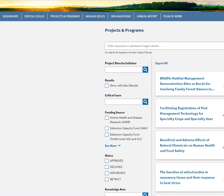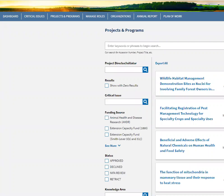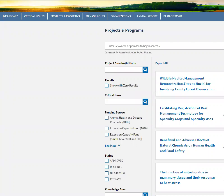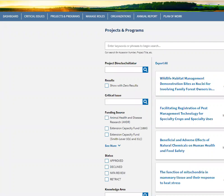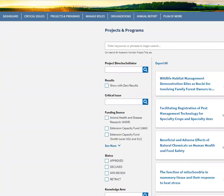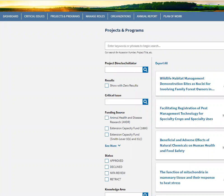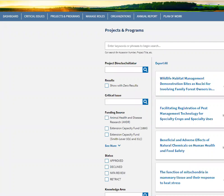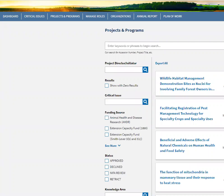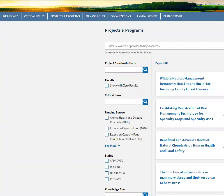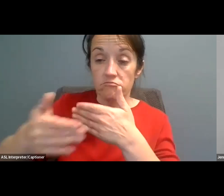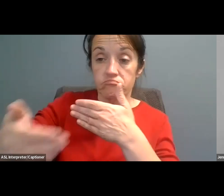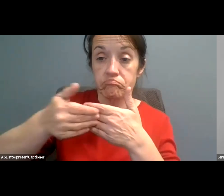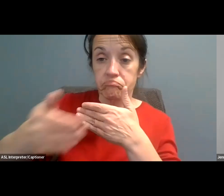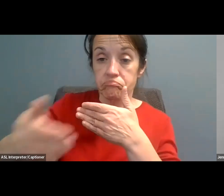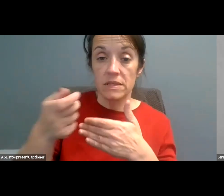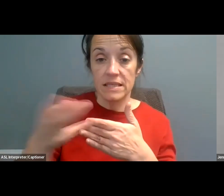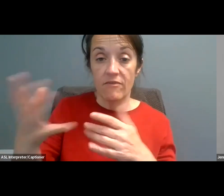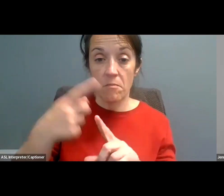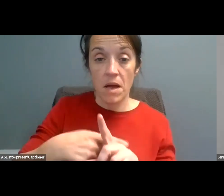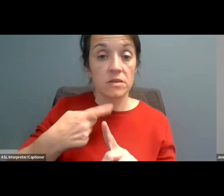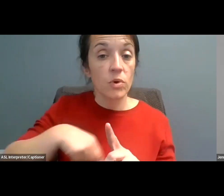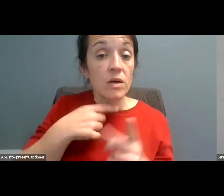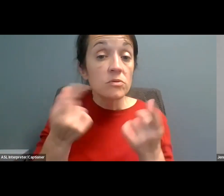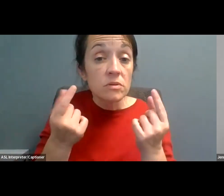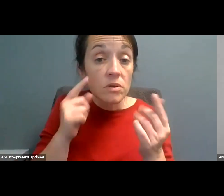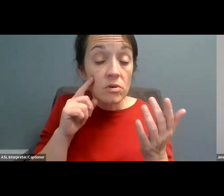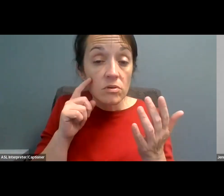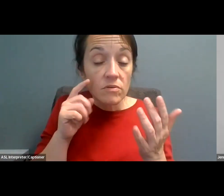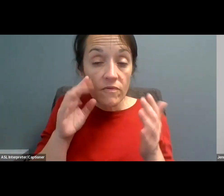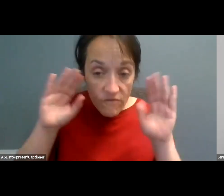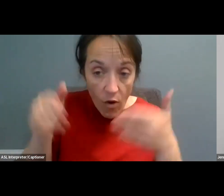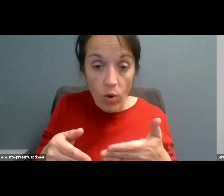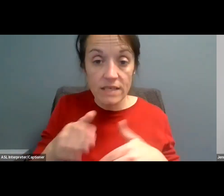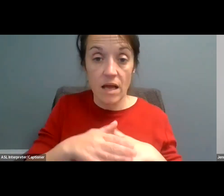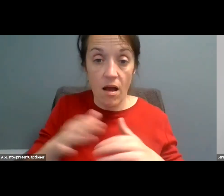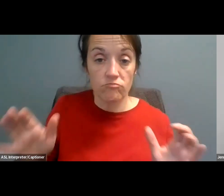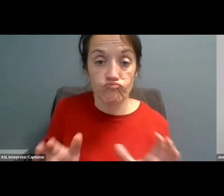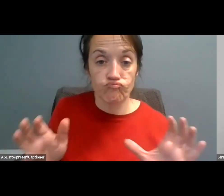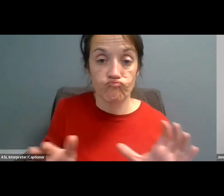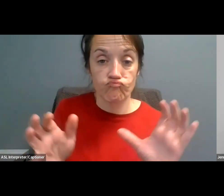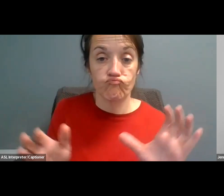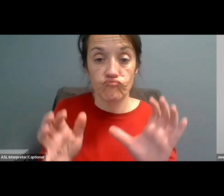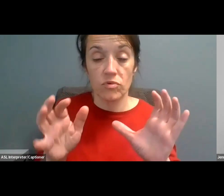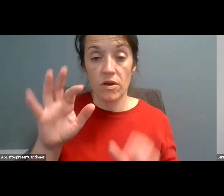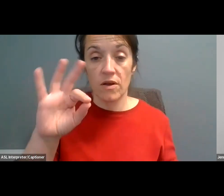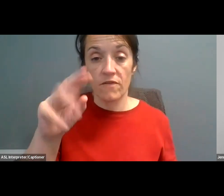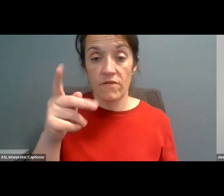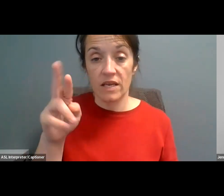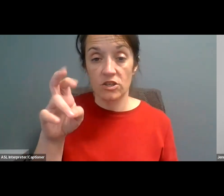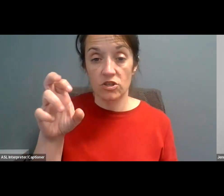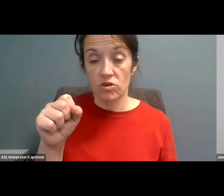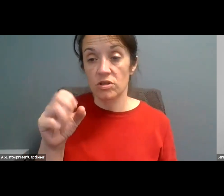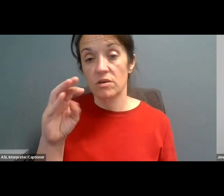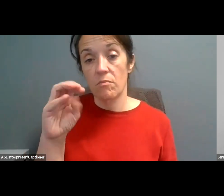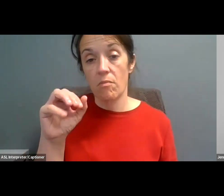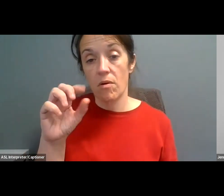the coming months, you'll notice that we're really focused on enhancing features or modules that are already